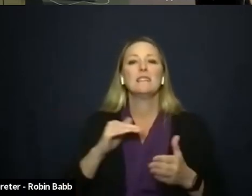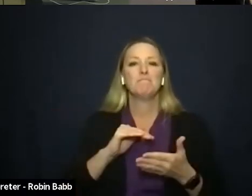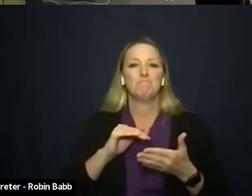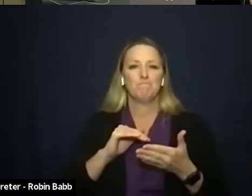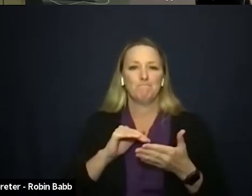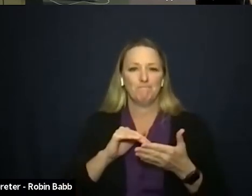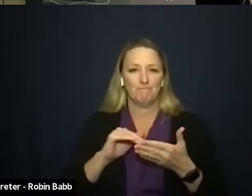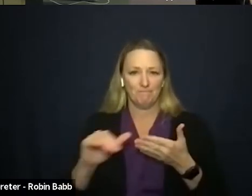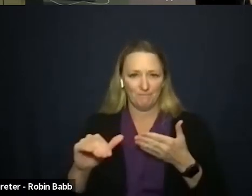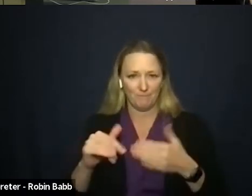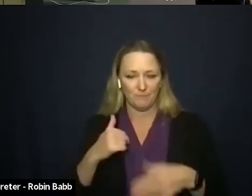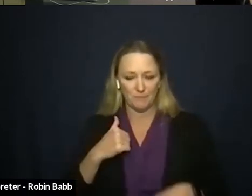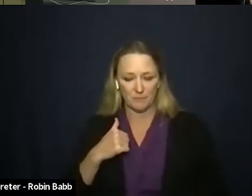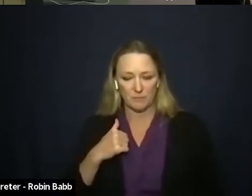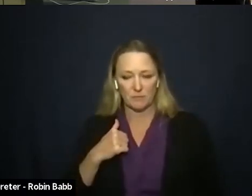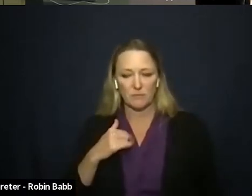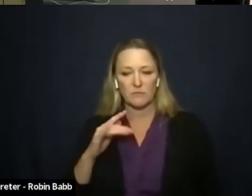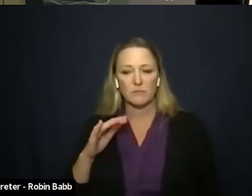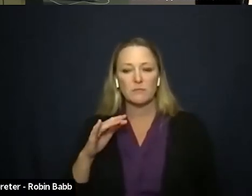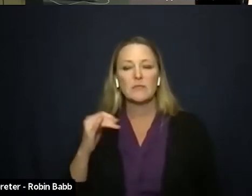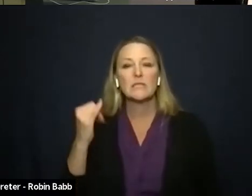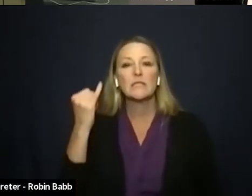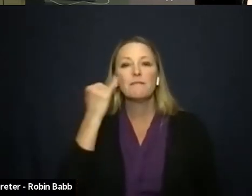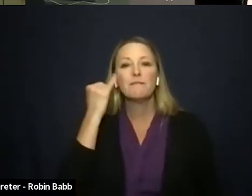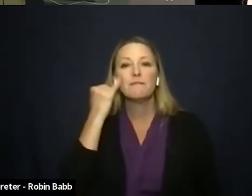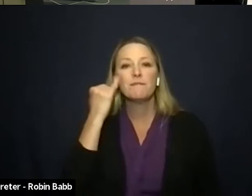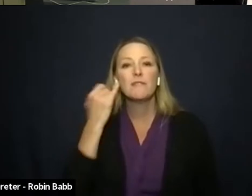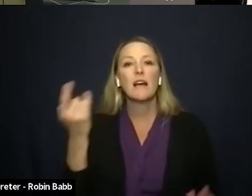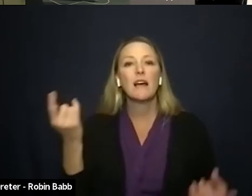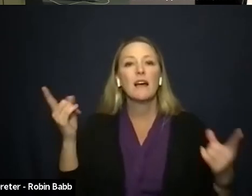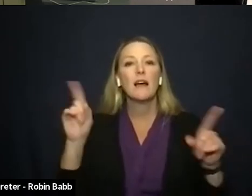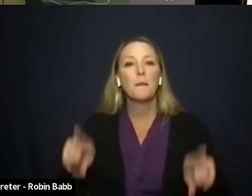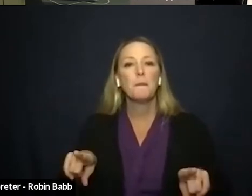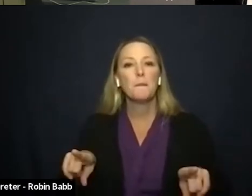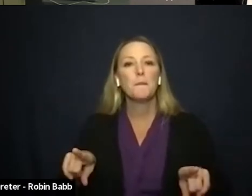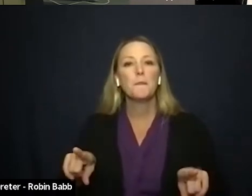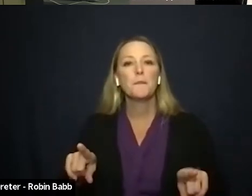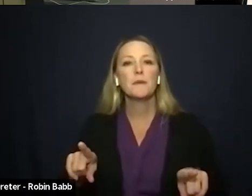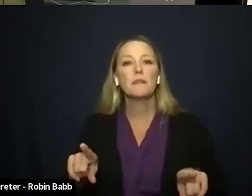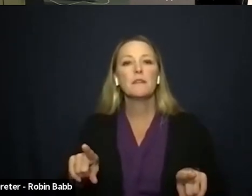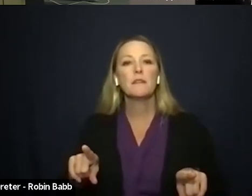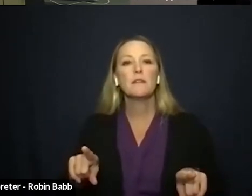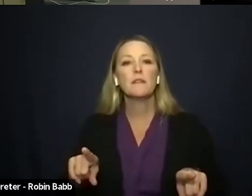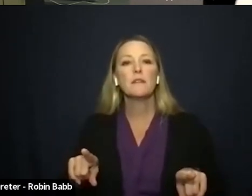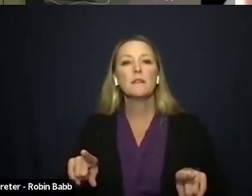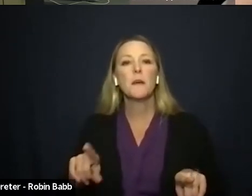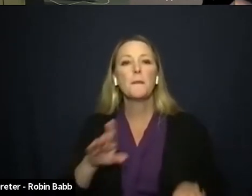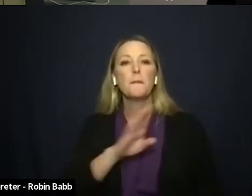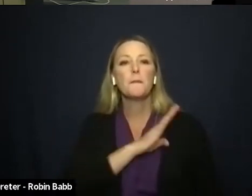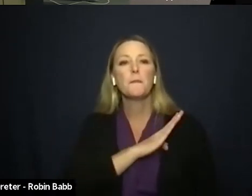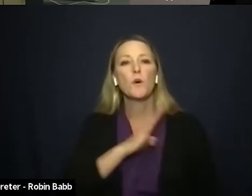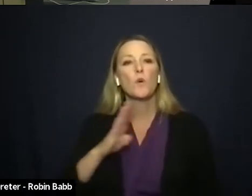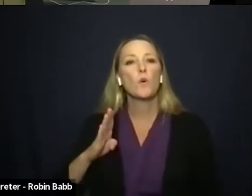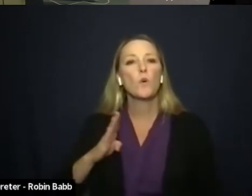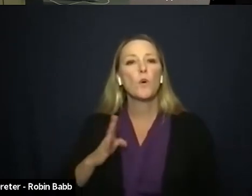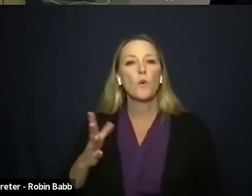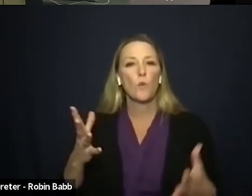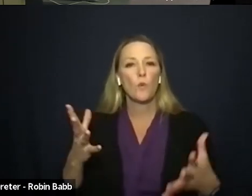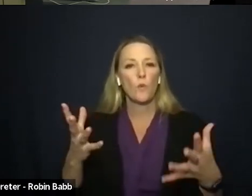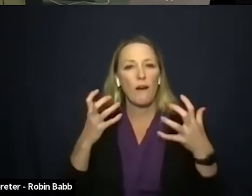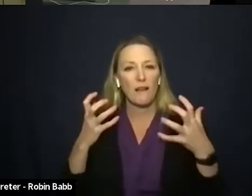in the event that the board was to elect to stay with at-large